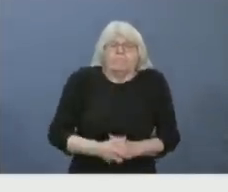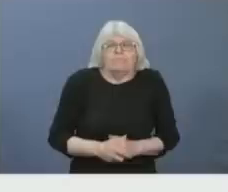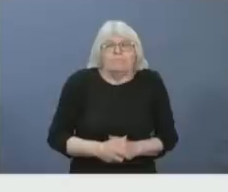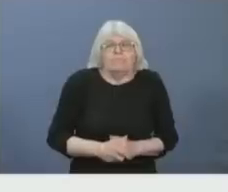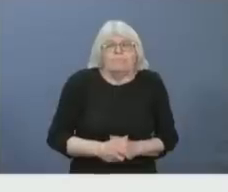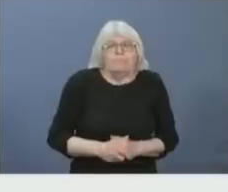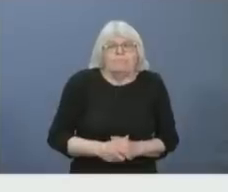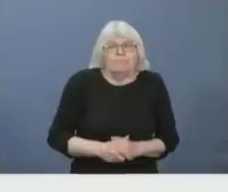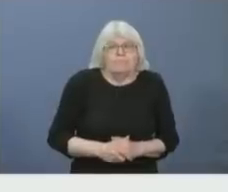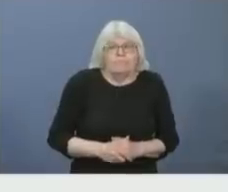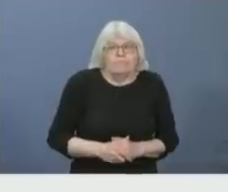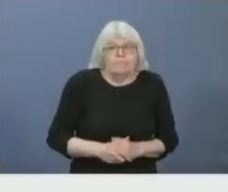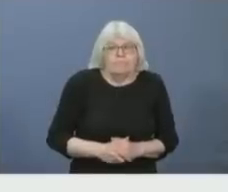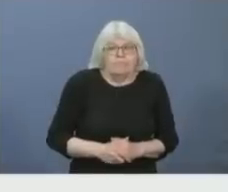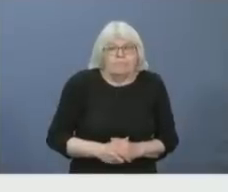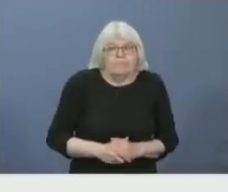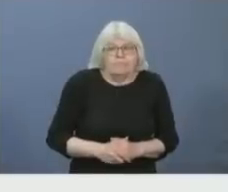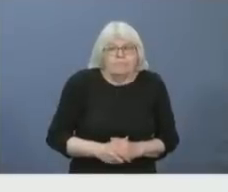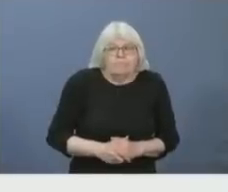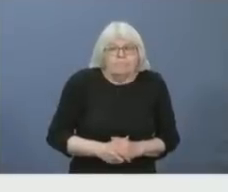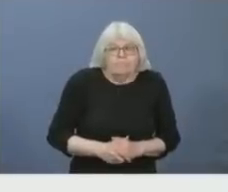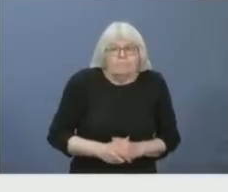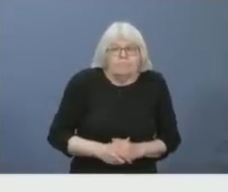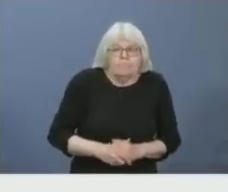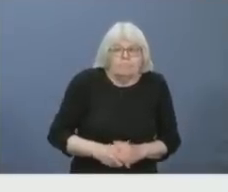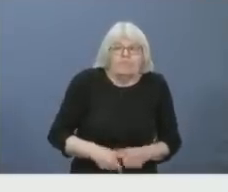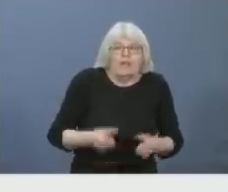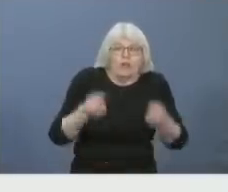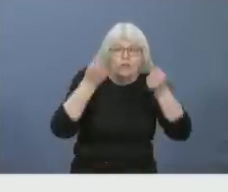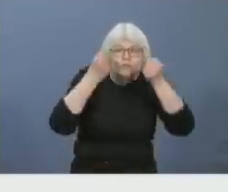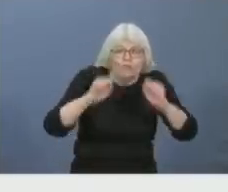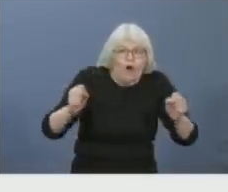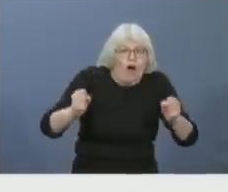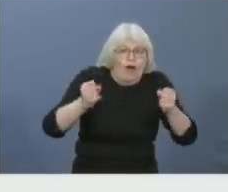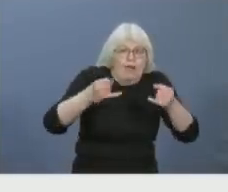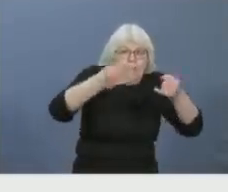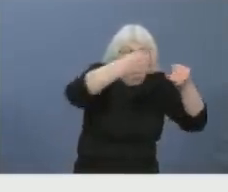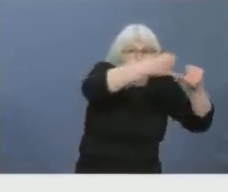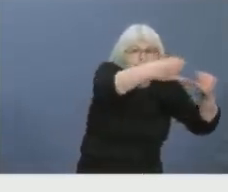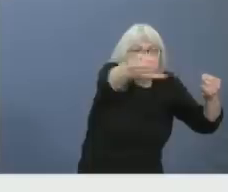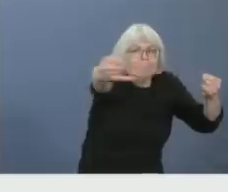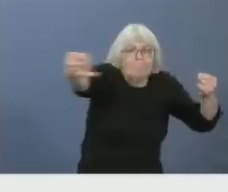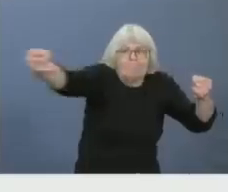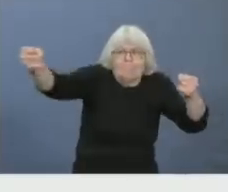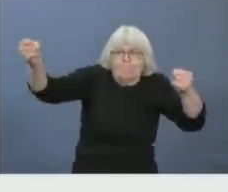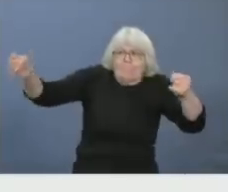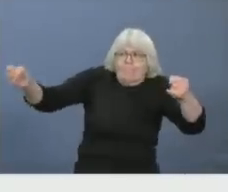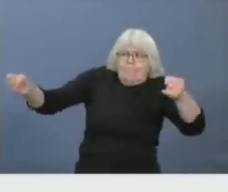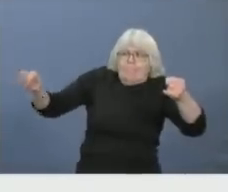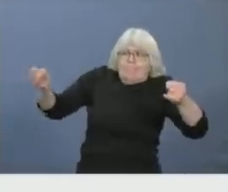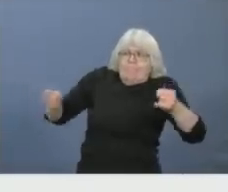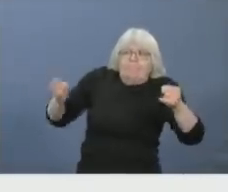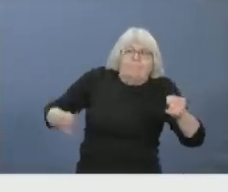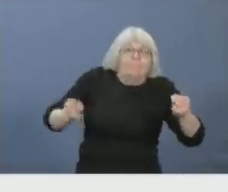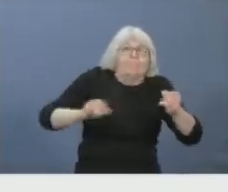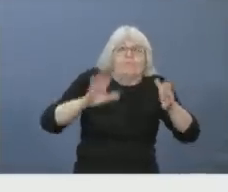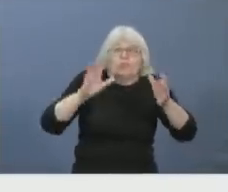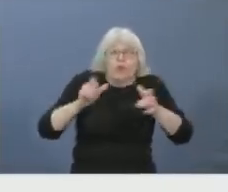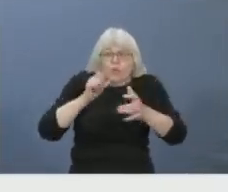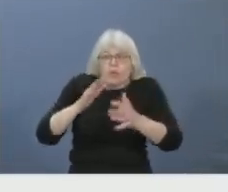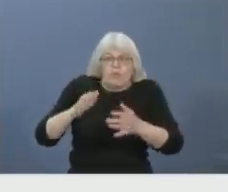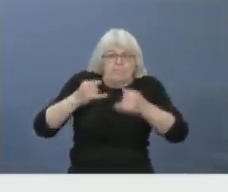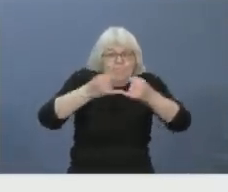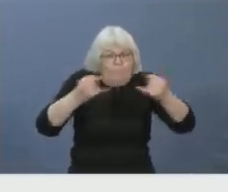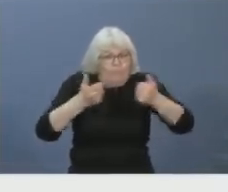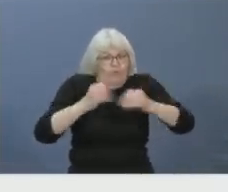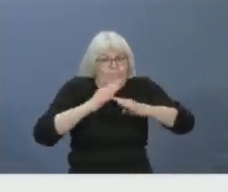reinforcing containment lines. That's what they've been working hard on the last couple of days. And they're doing that with aircraft, Department of Natural